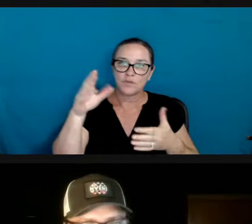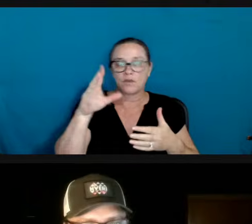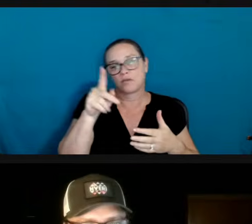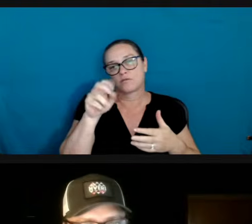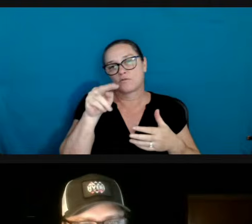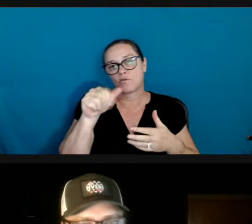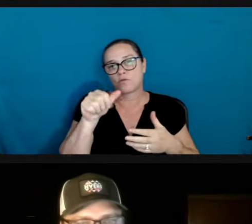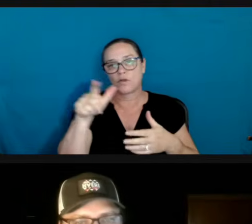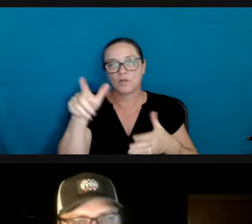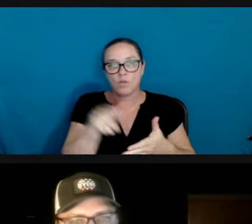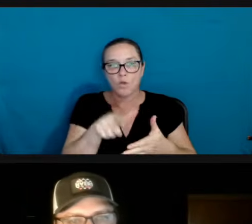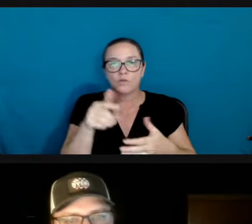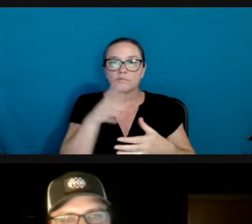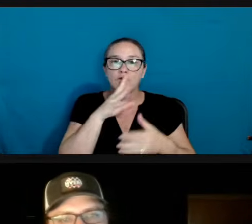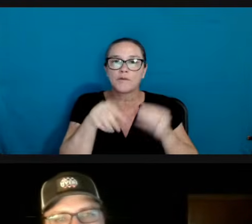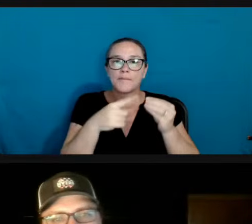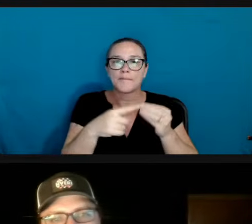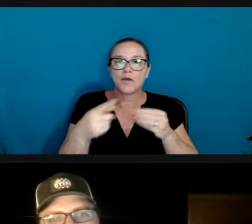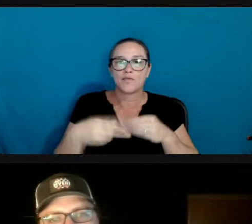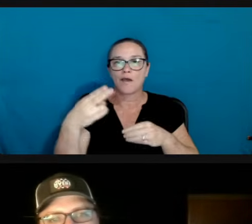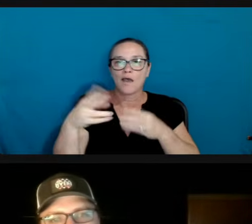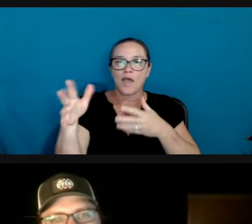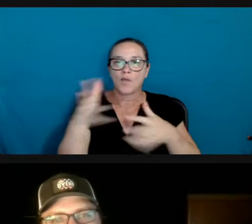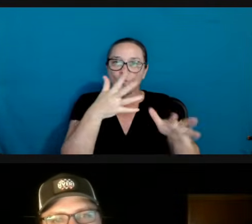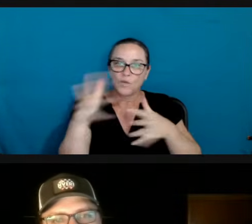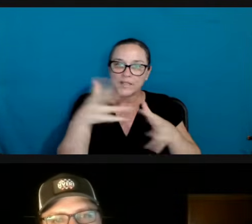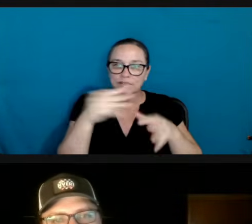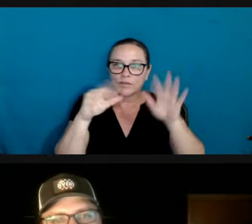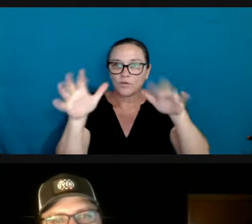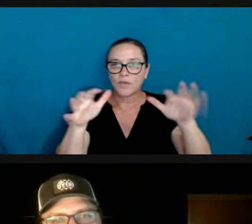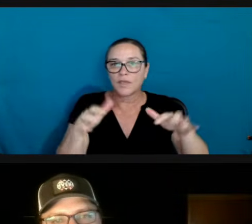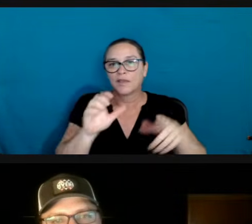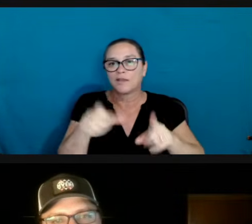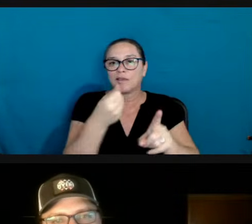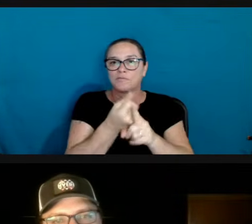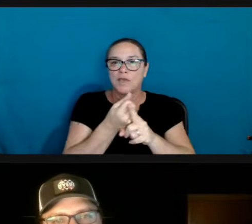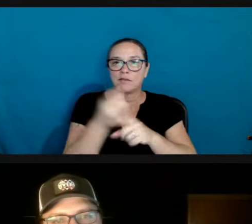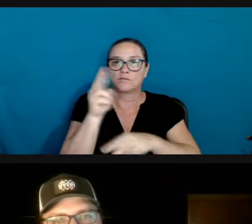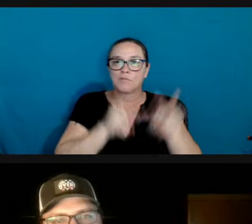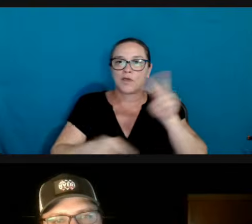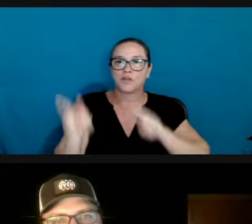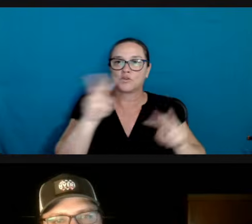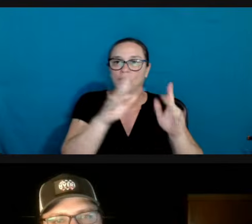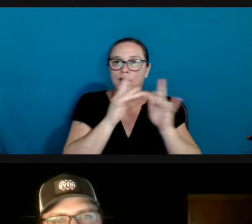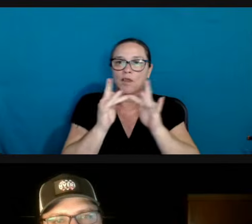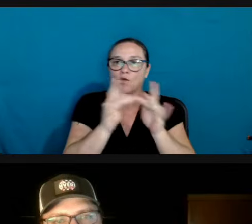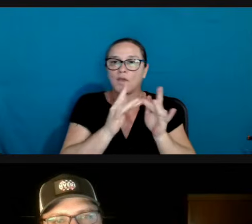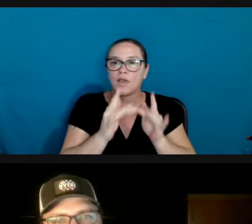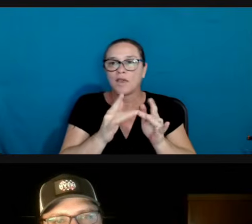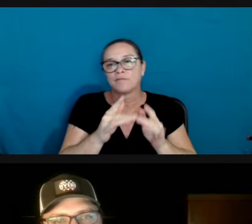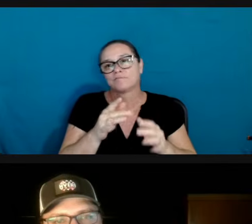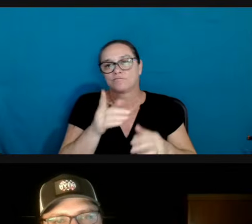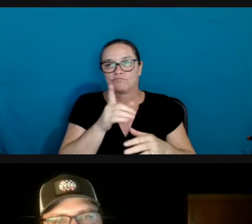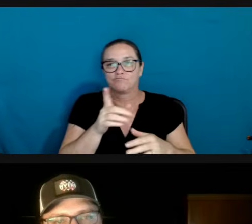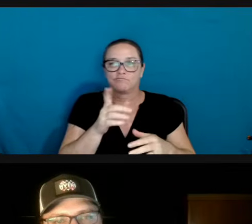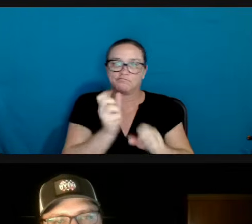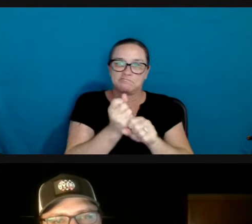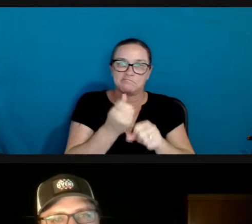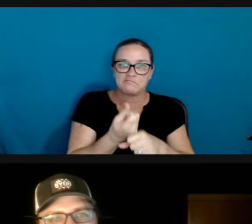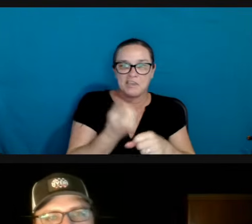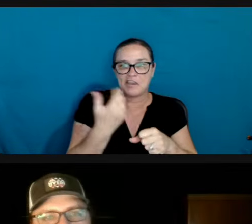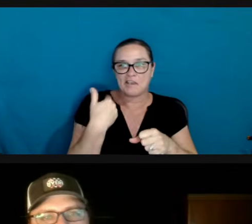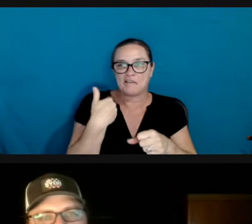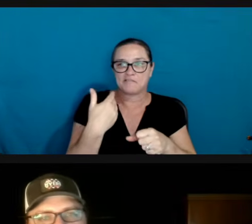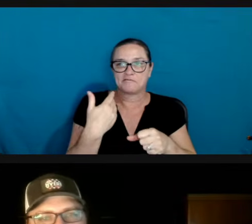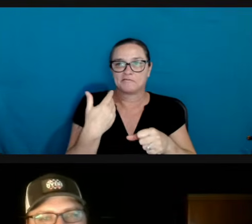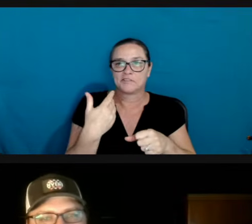the previous day, Sunday, which impacted the monitoring network, caused an ongoing outage at